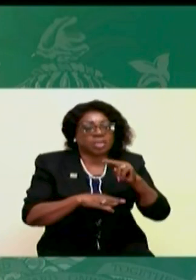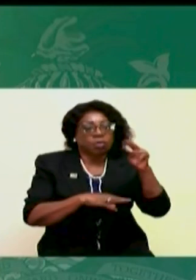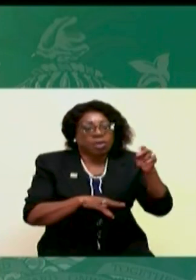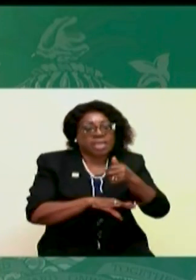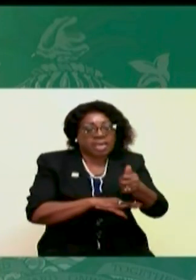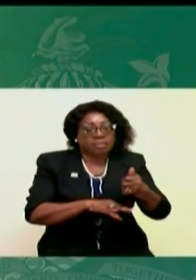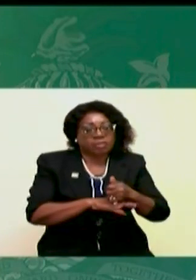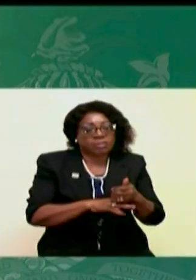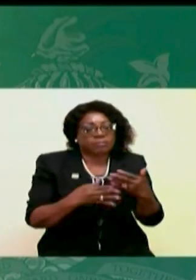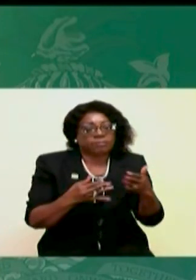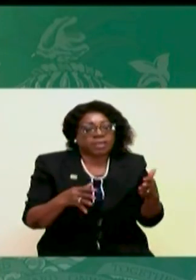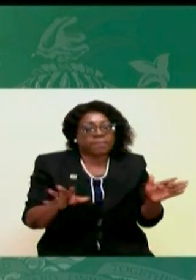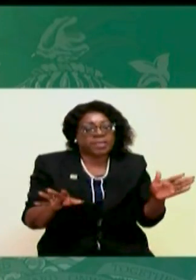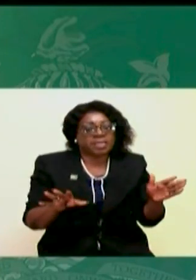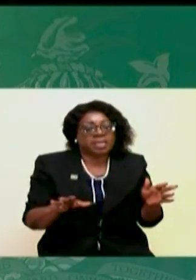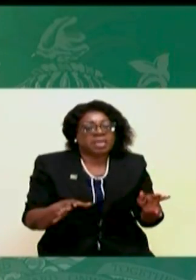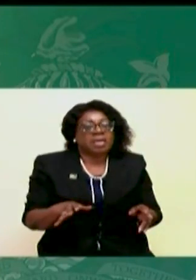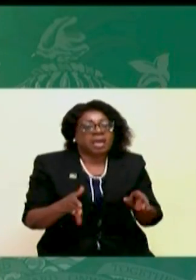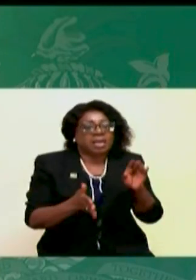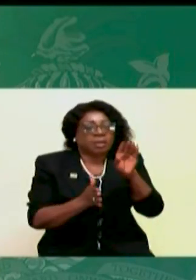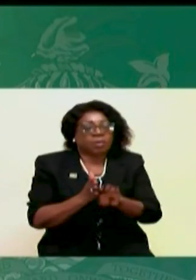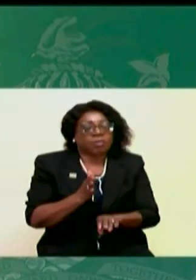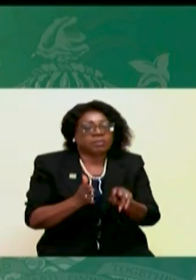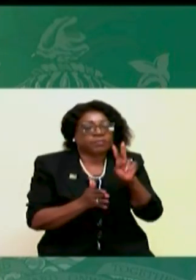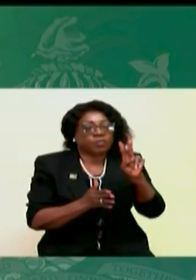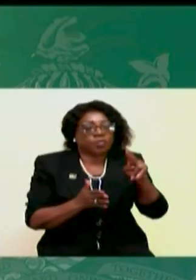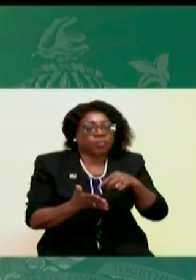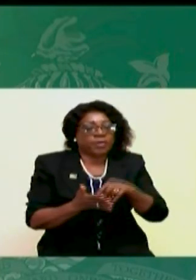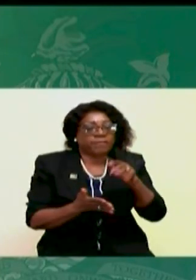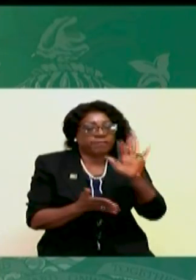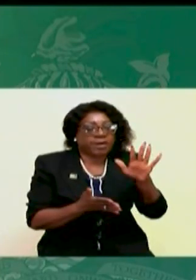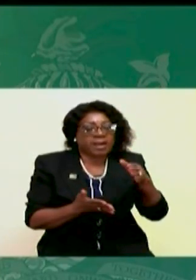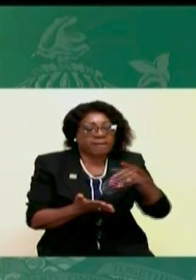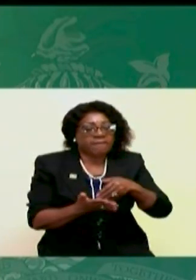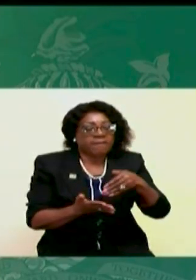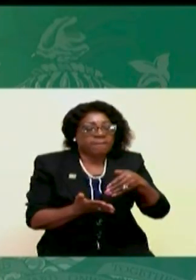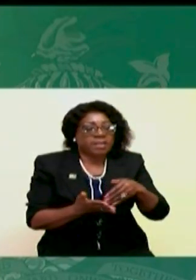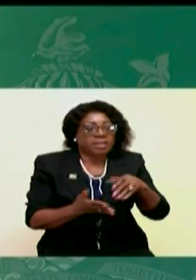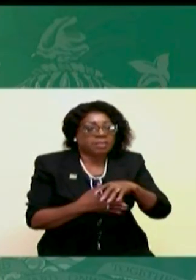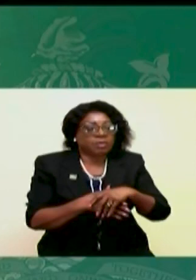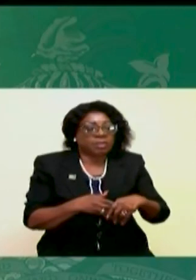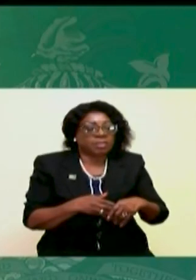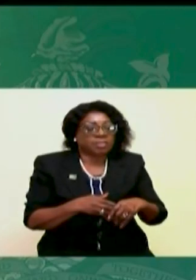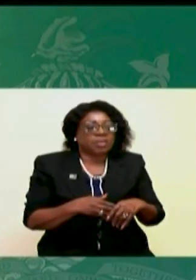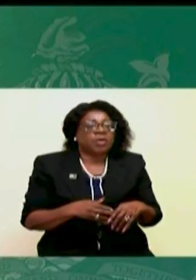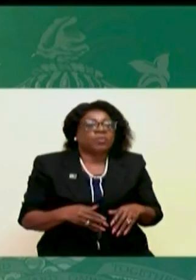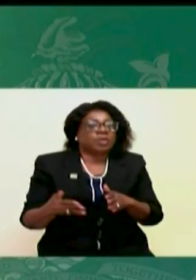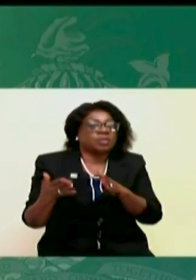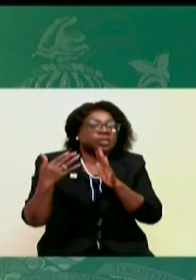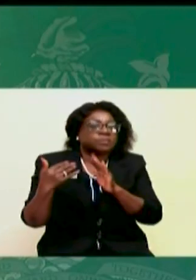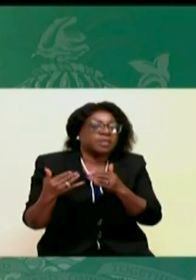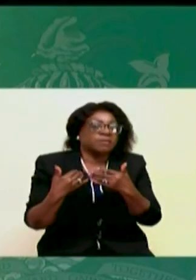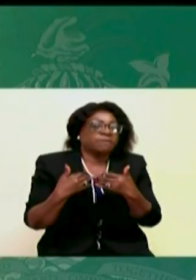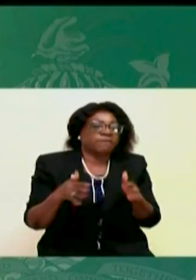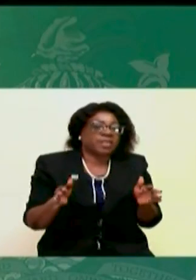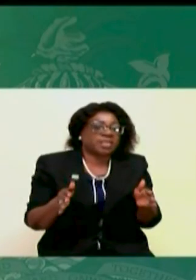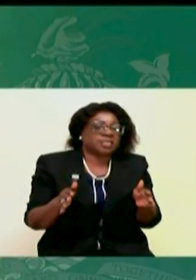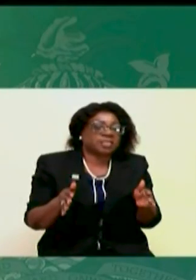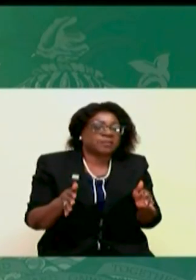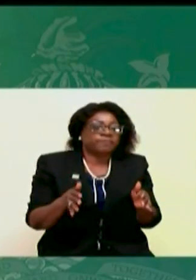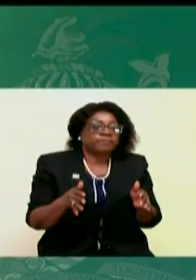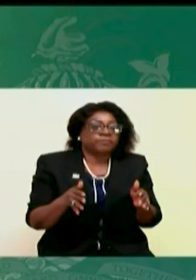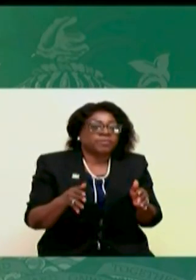at a cost of $2.5 million. We also expect the completion of the dock and ramp in Lisbon